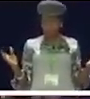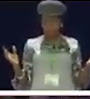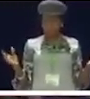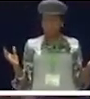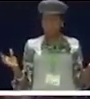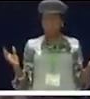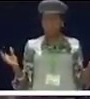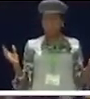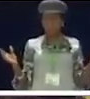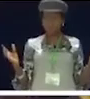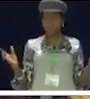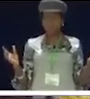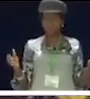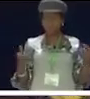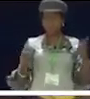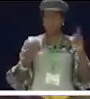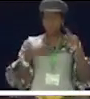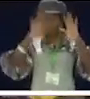tonight.